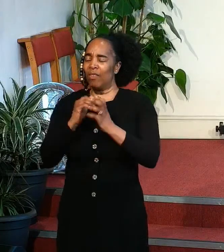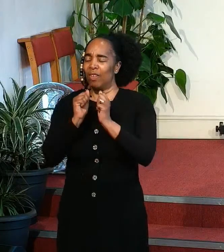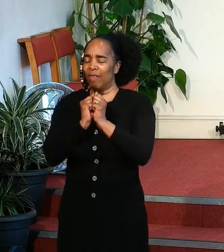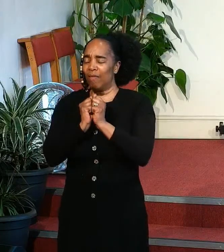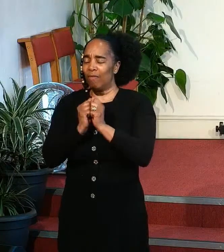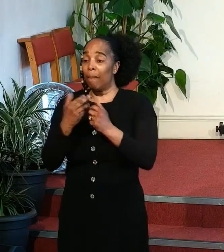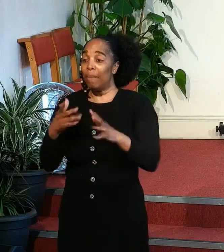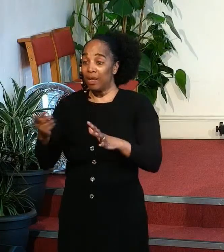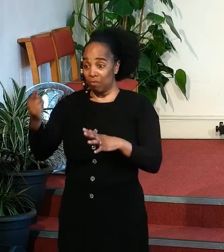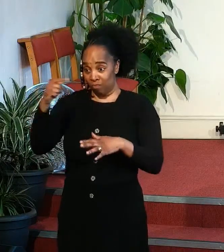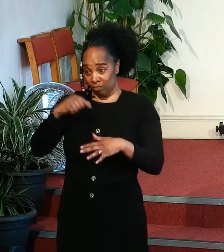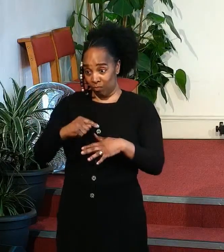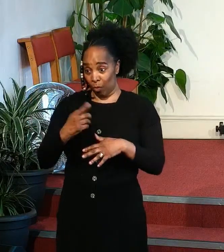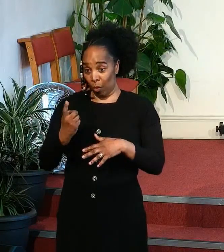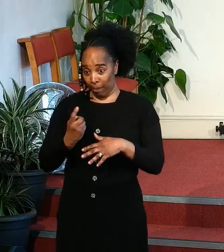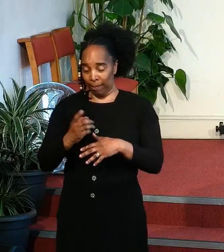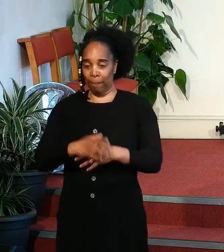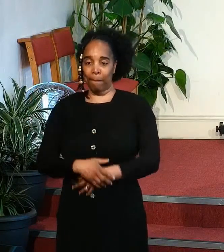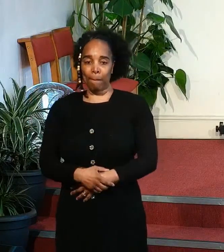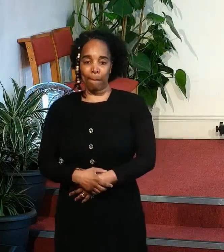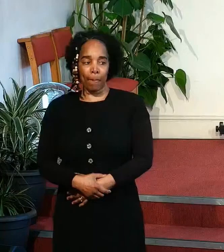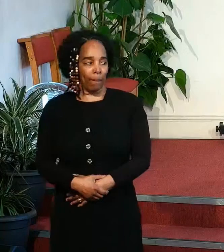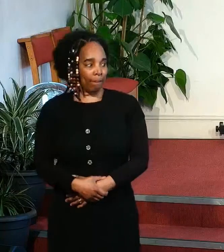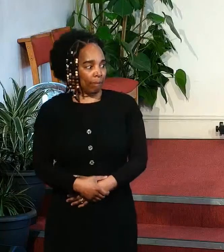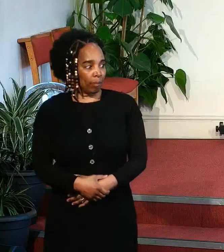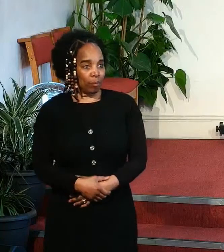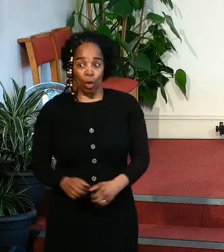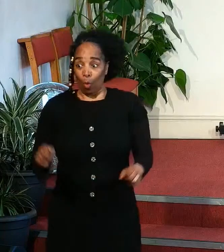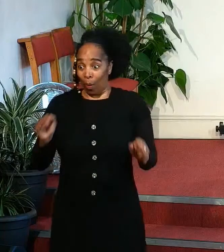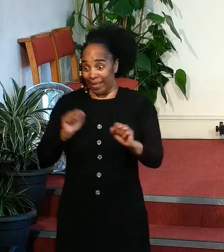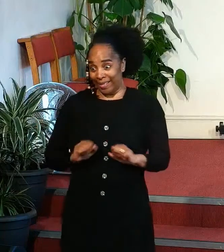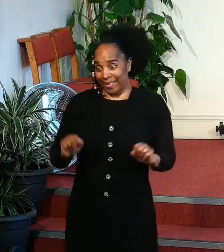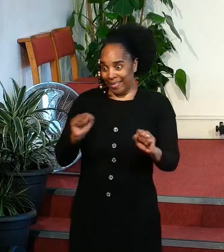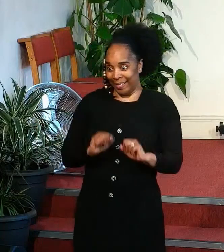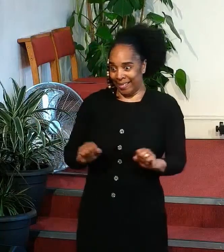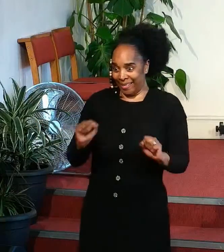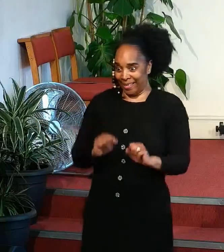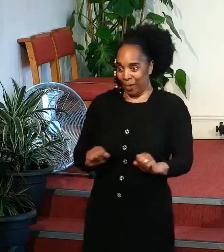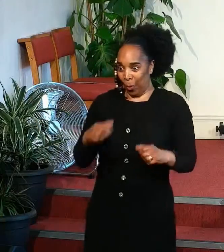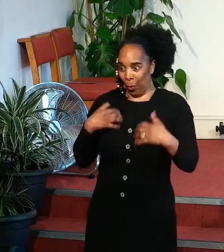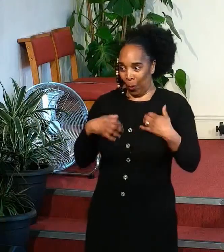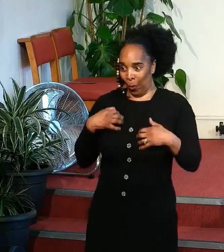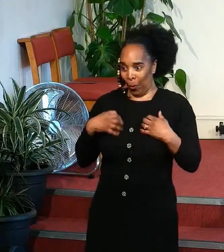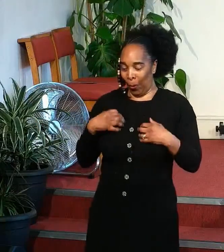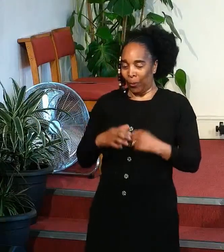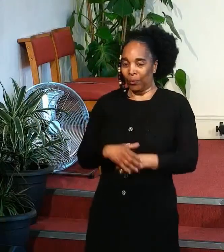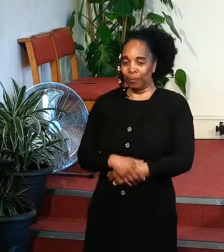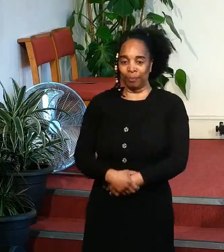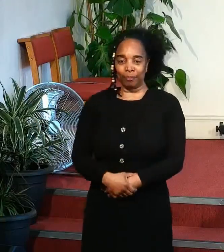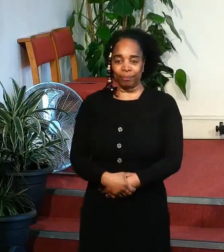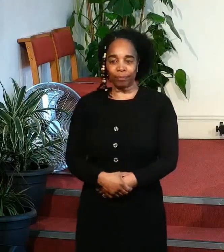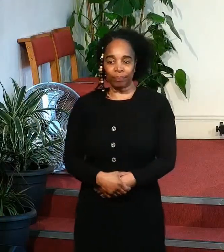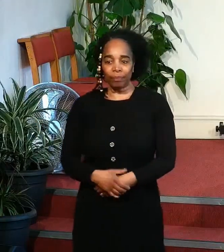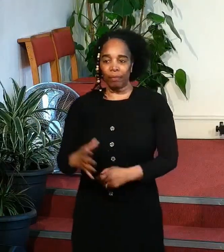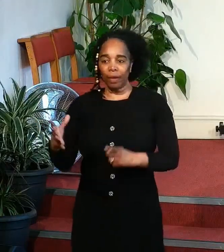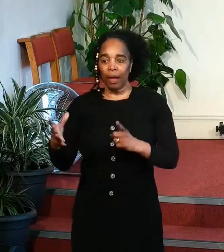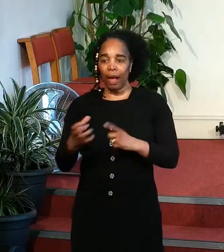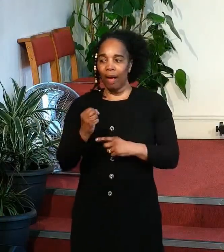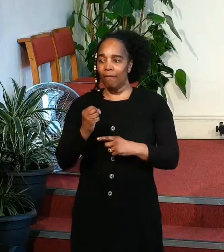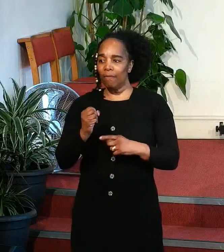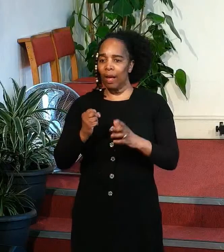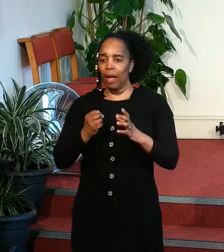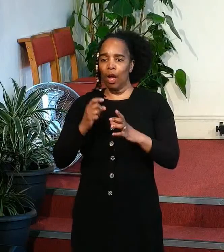you're here. And I'm waiting to be inspired. I know I will be. And then, of course, we have Dr.